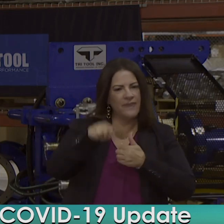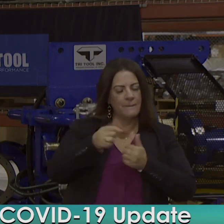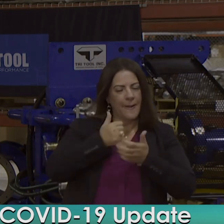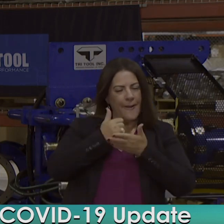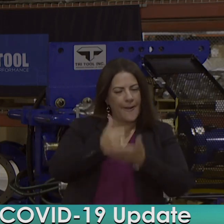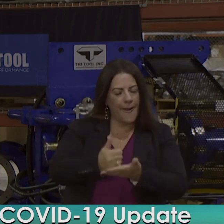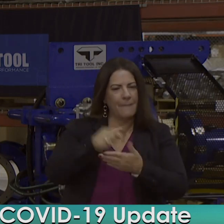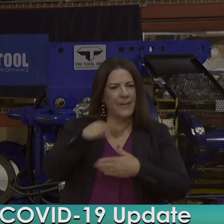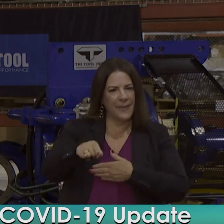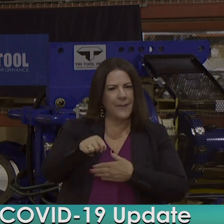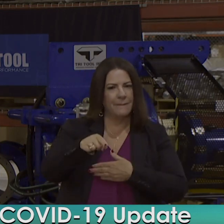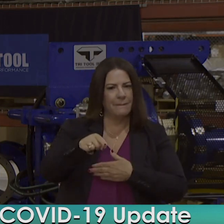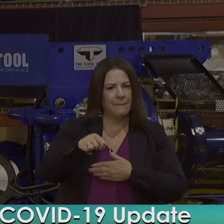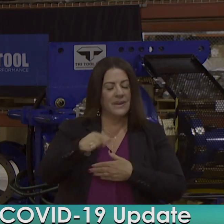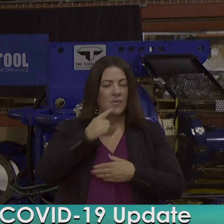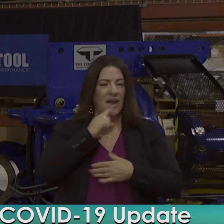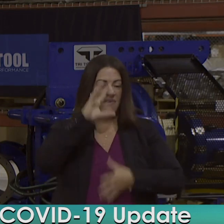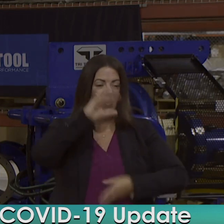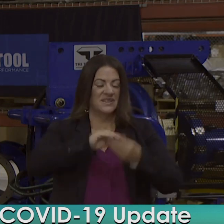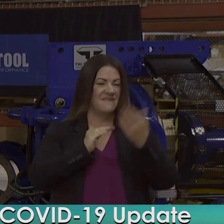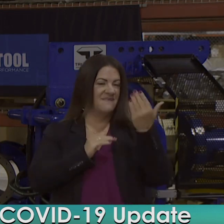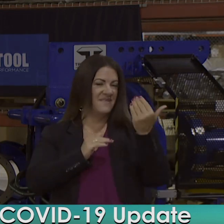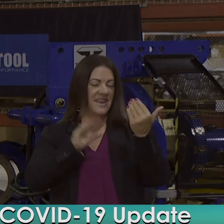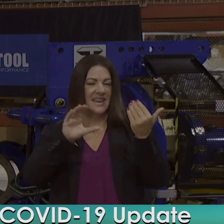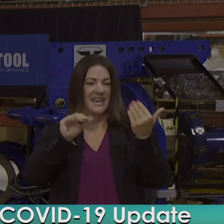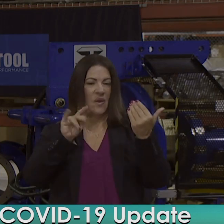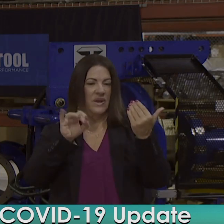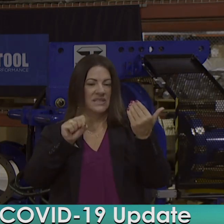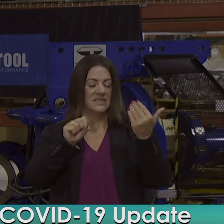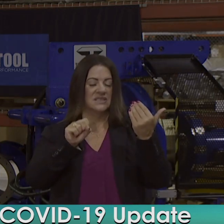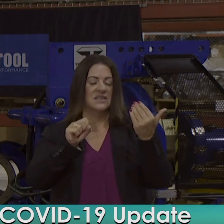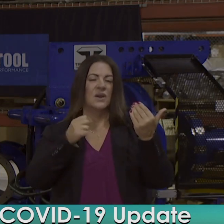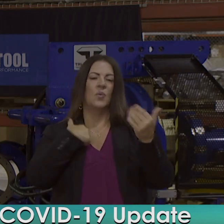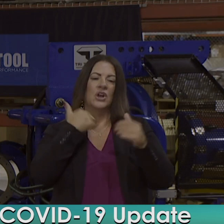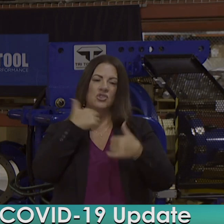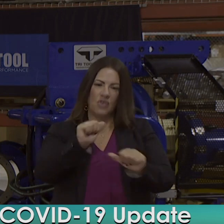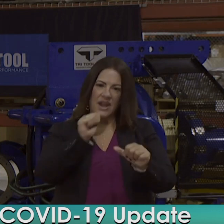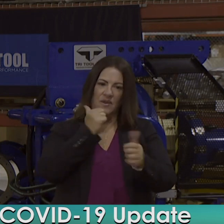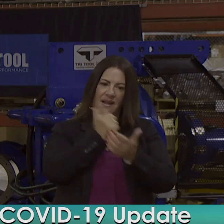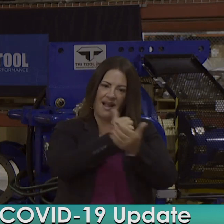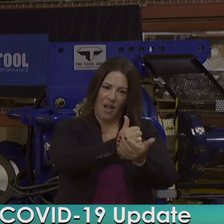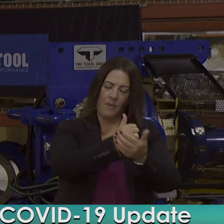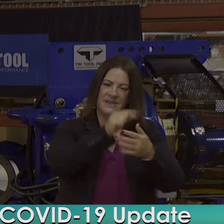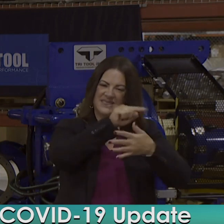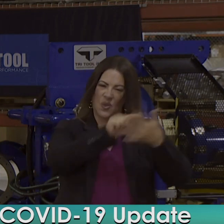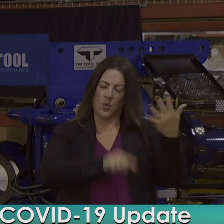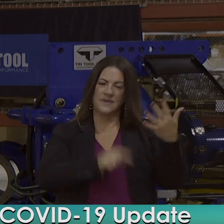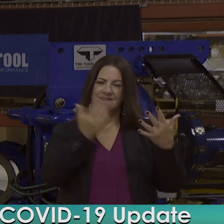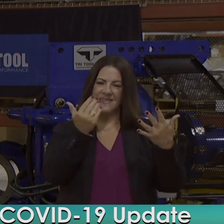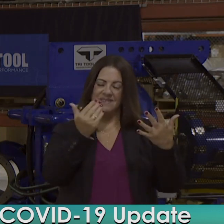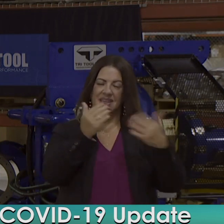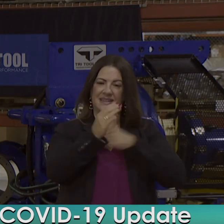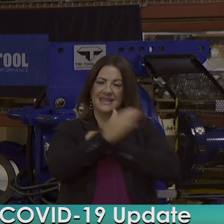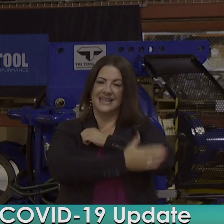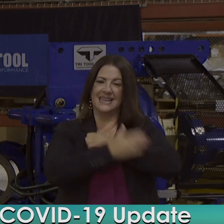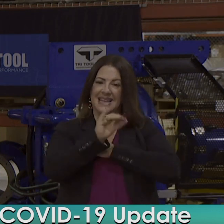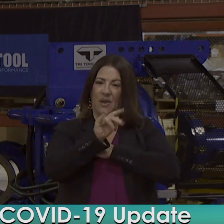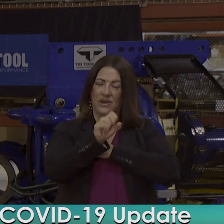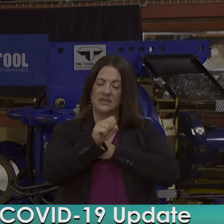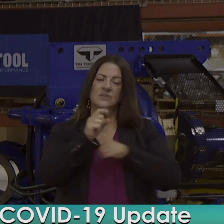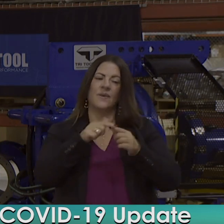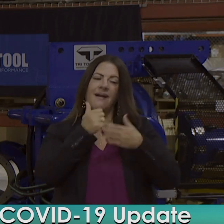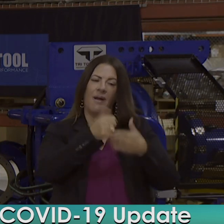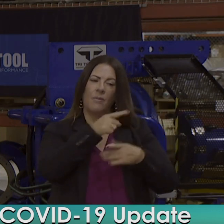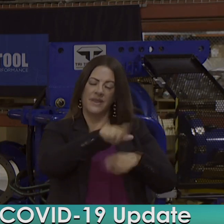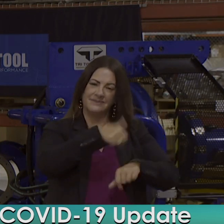They're one of 15 counties that we're actively working to address considerations, concerns, trends within their